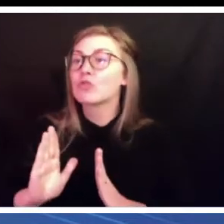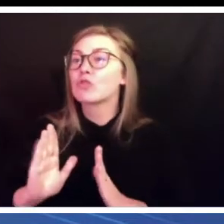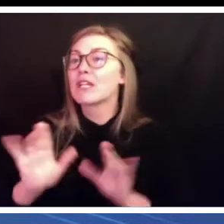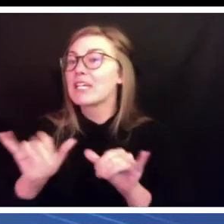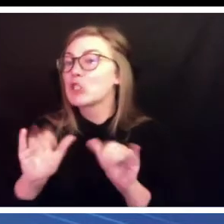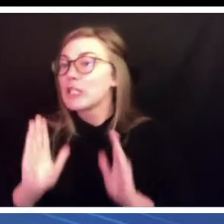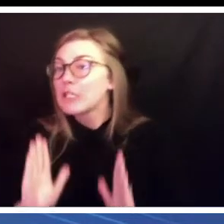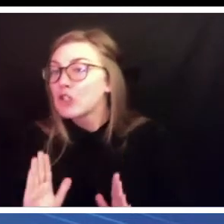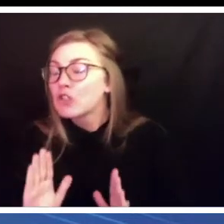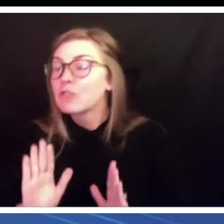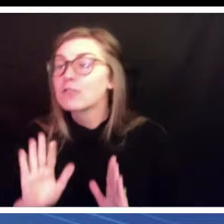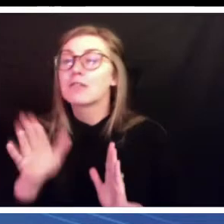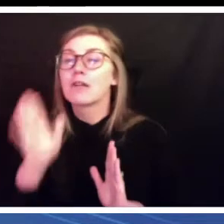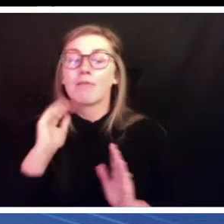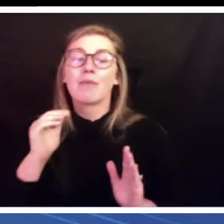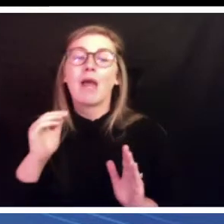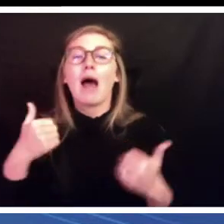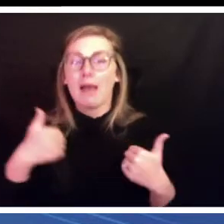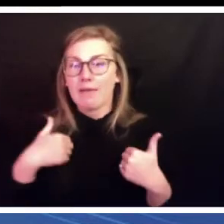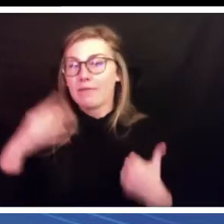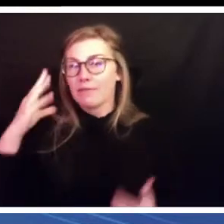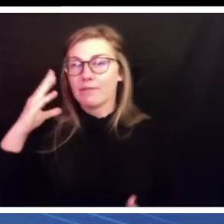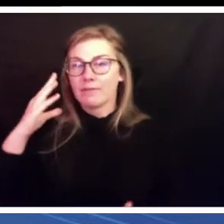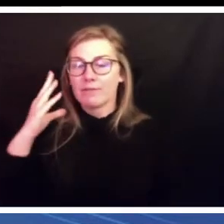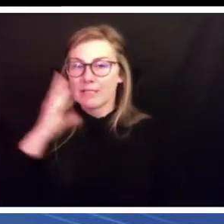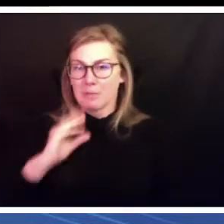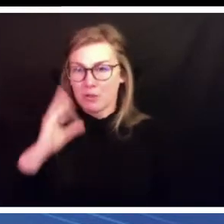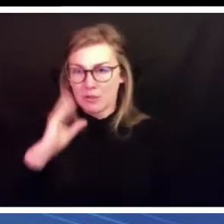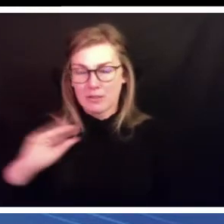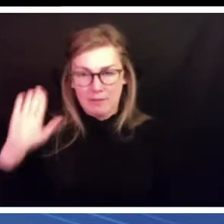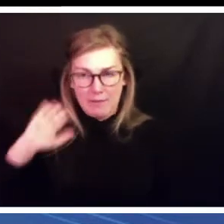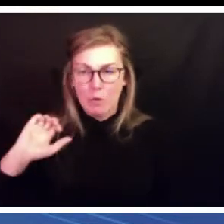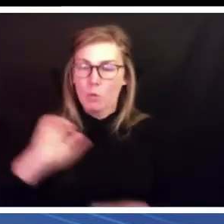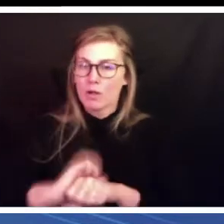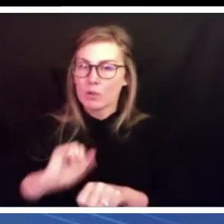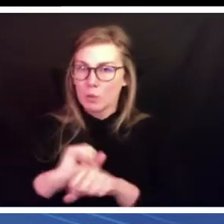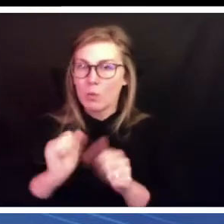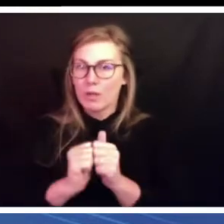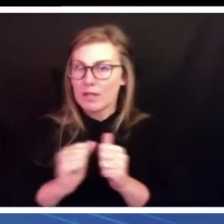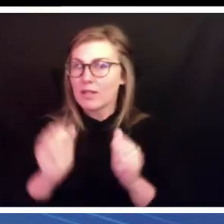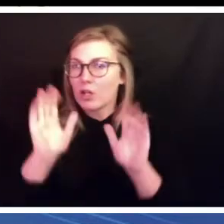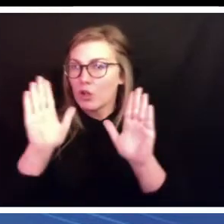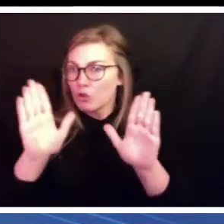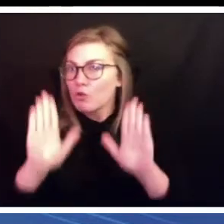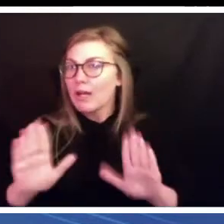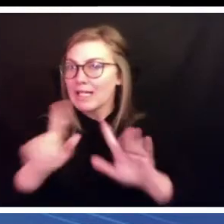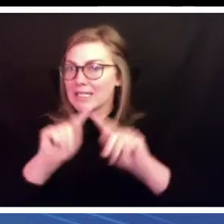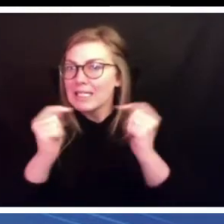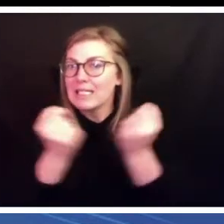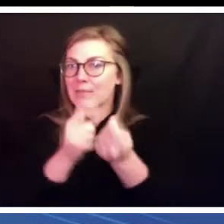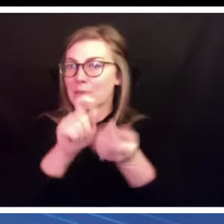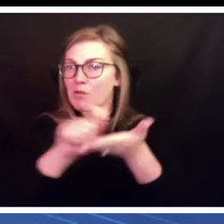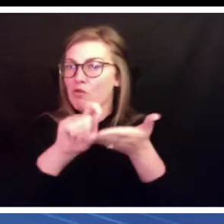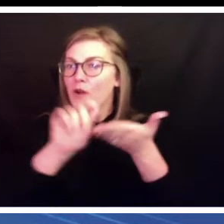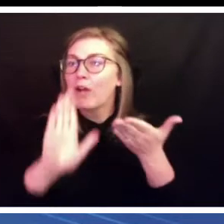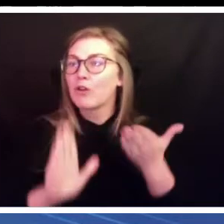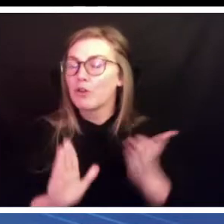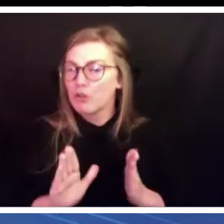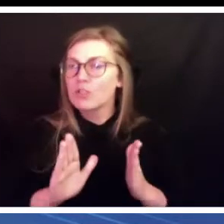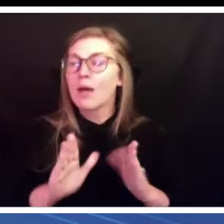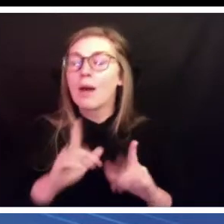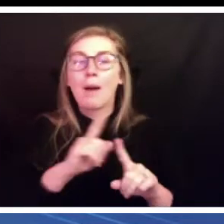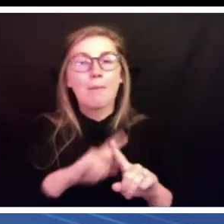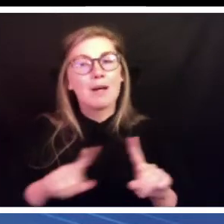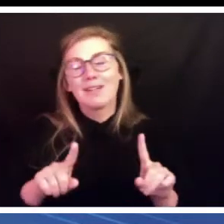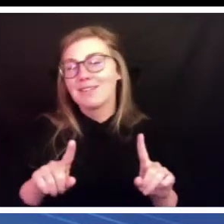at a lot of different scripts. I've worked with various writers. I have a very good team of writers. I'm very proud of. There is nothing that's ever going to be perfect and